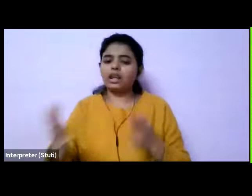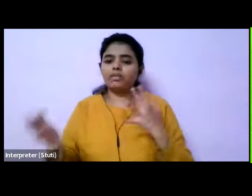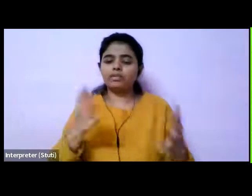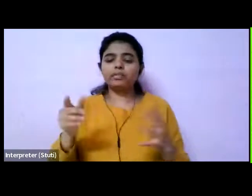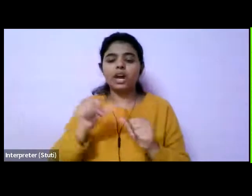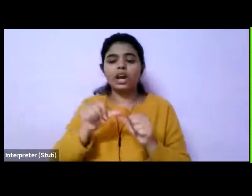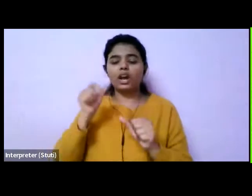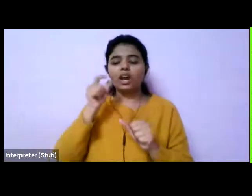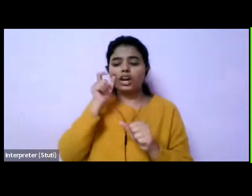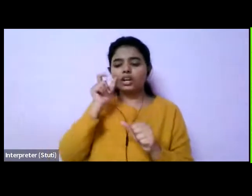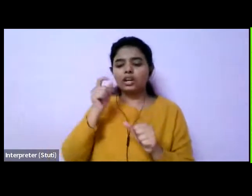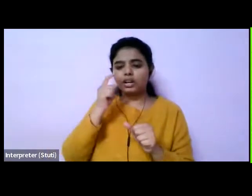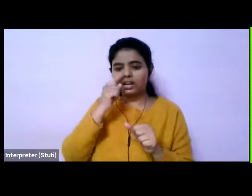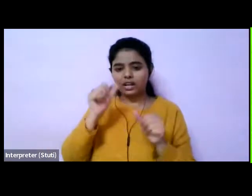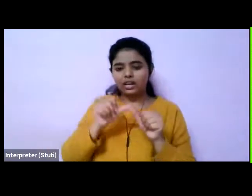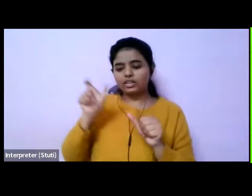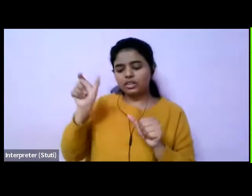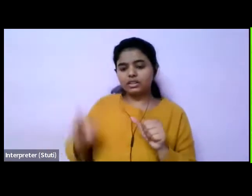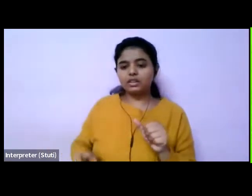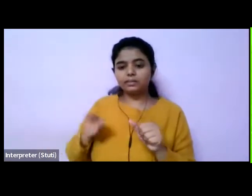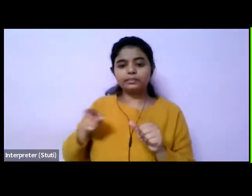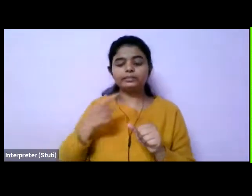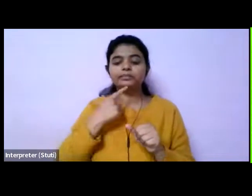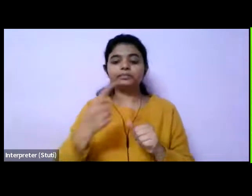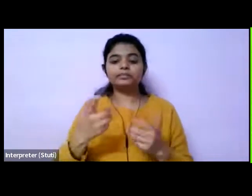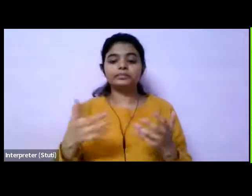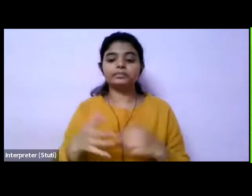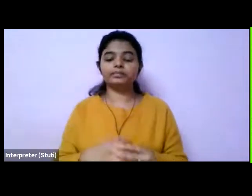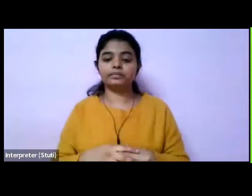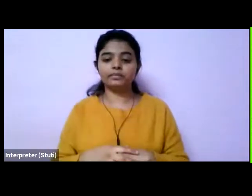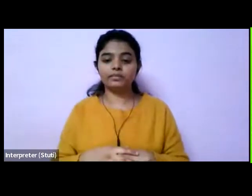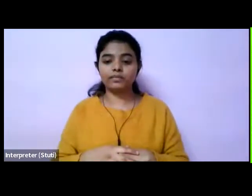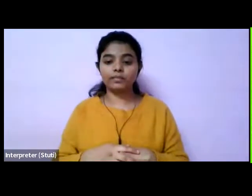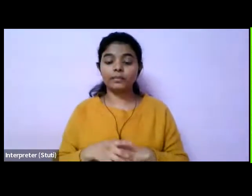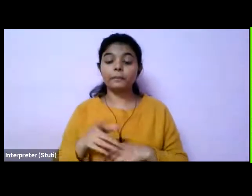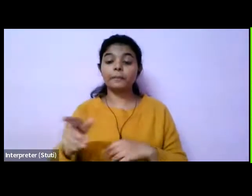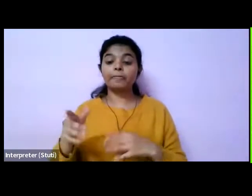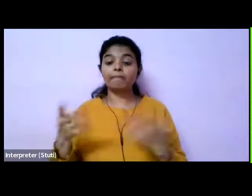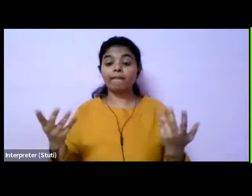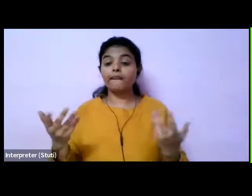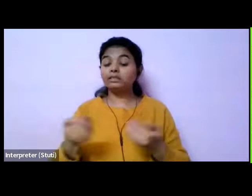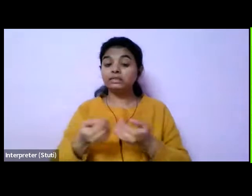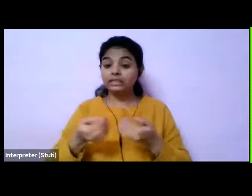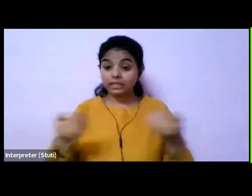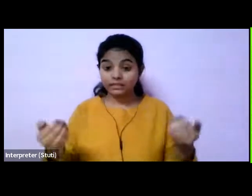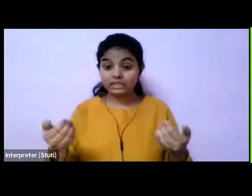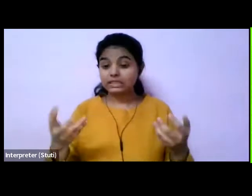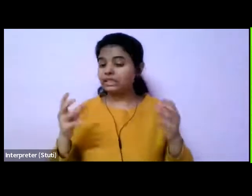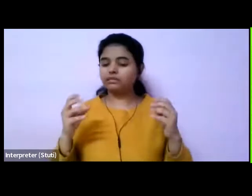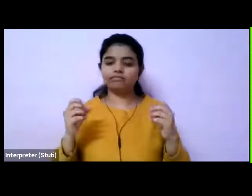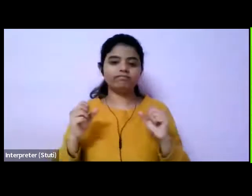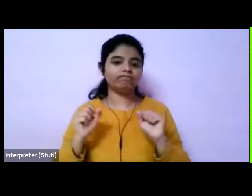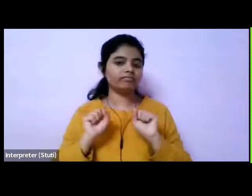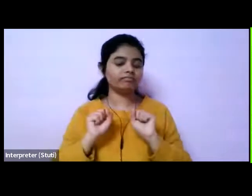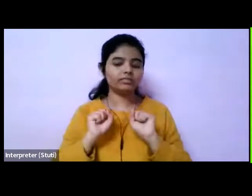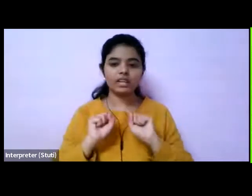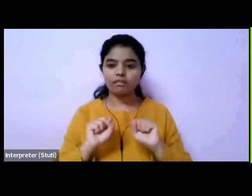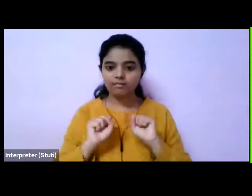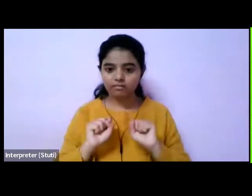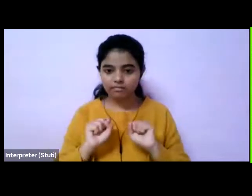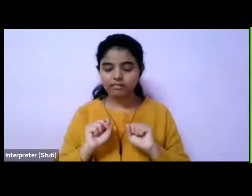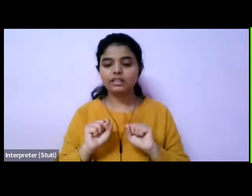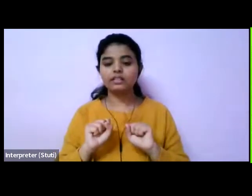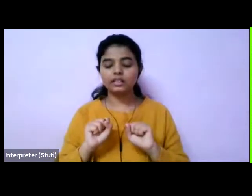Kuthari brings in here. The separation itself was quite complicated. And this is